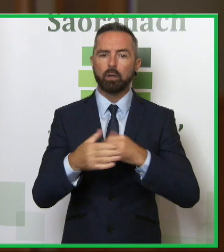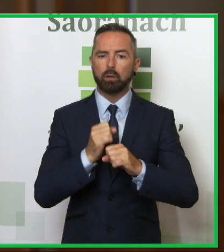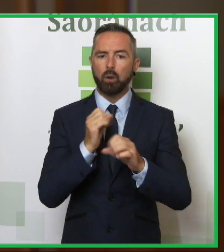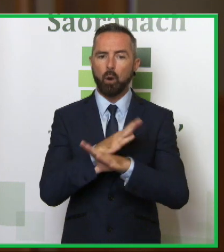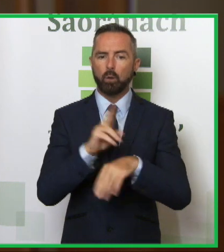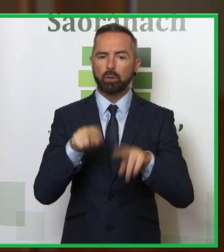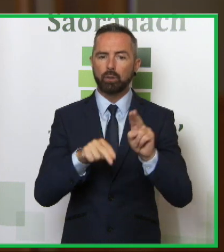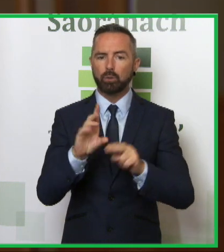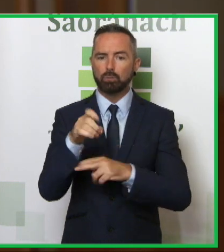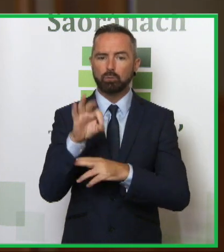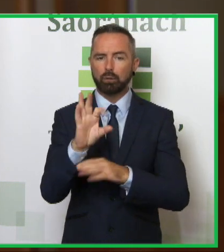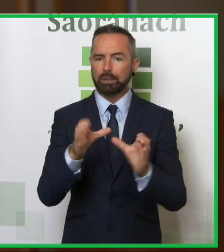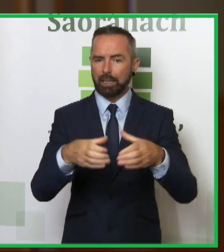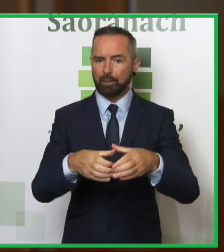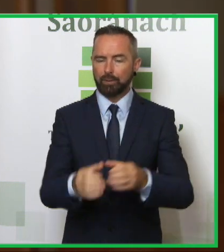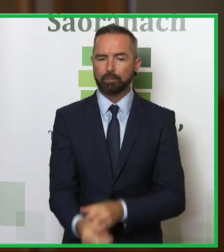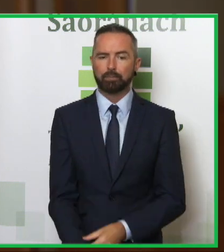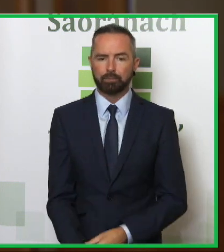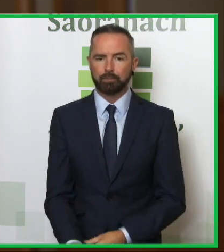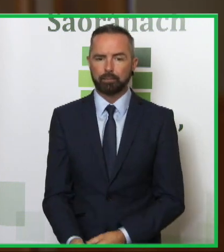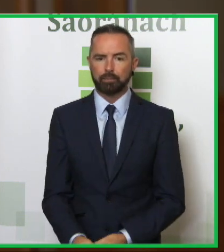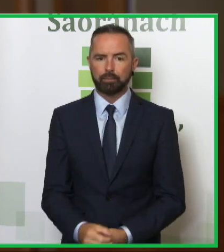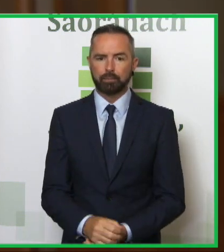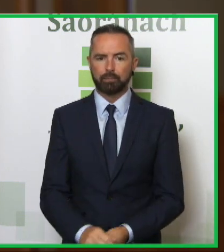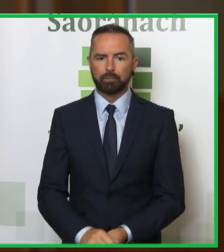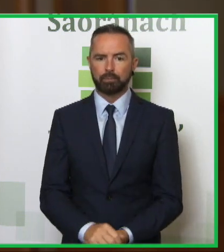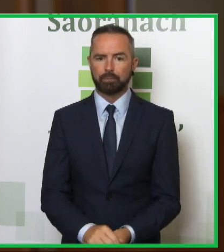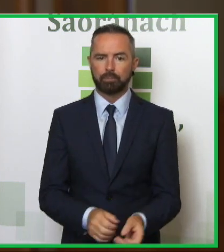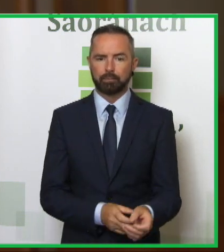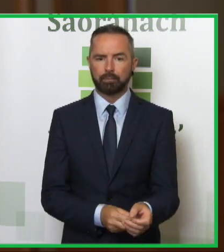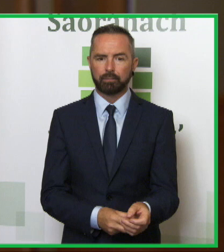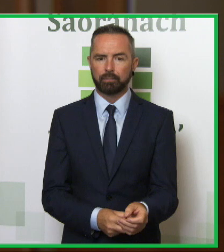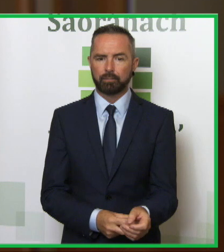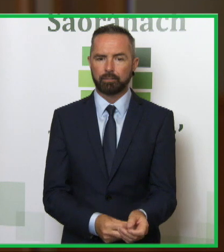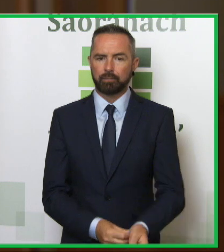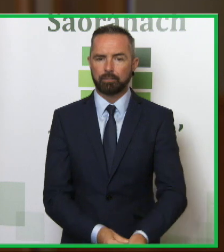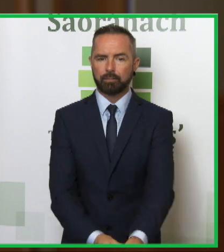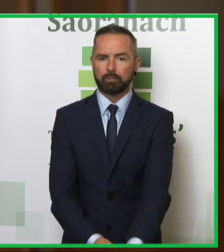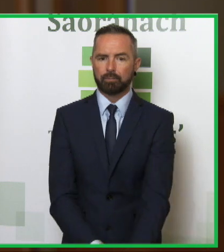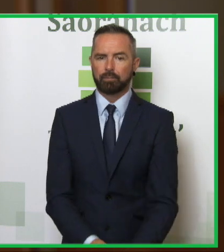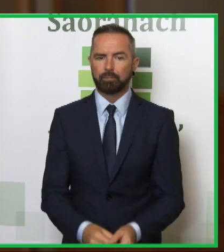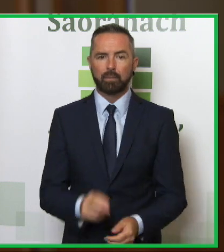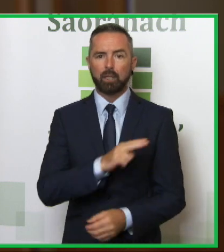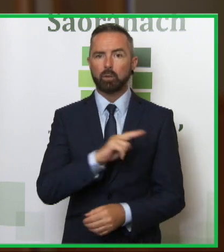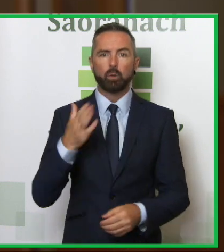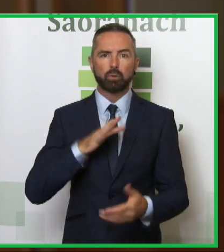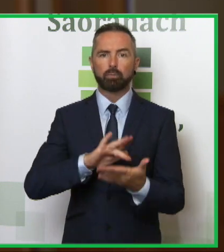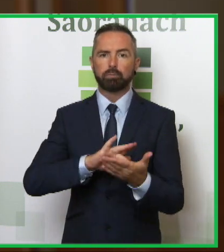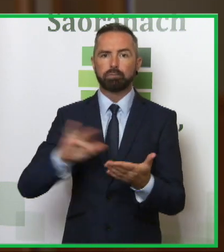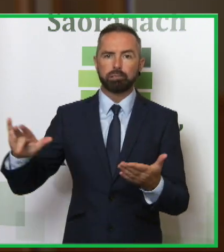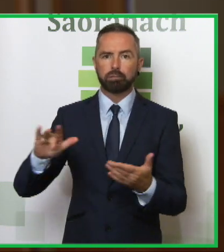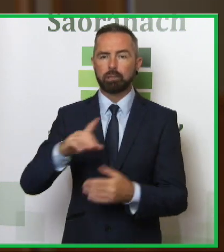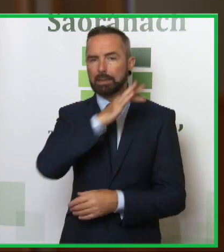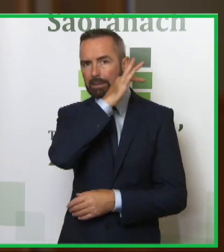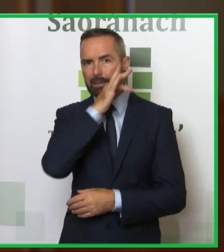drugs, I think, together. Okay, don't take out synthetic opioids from